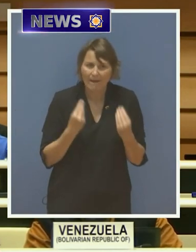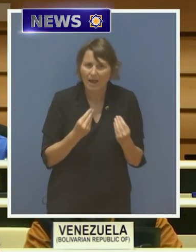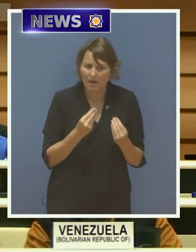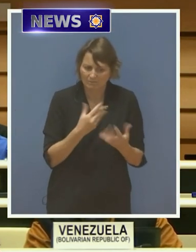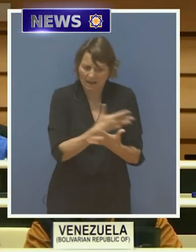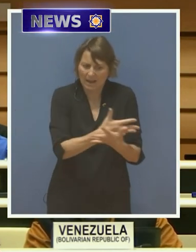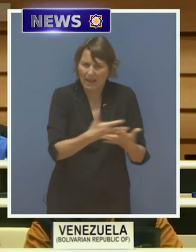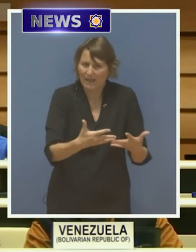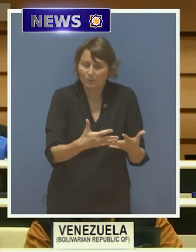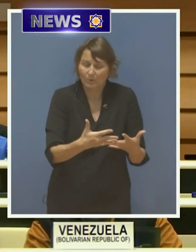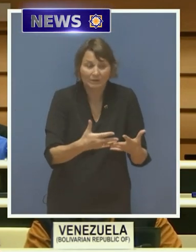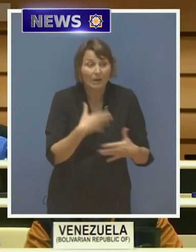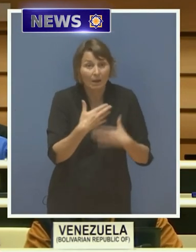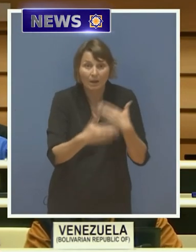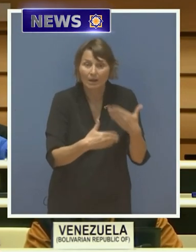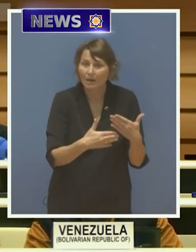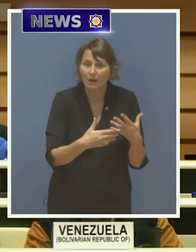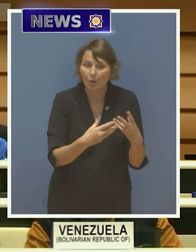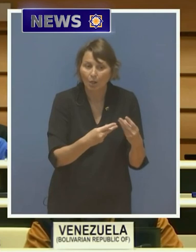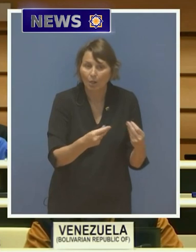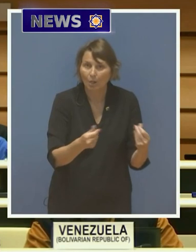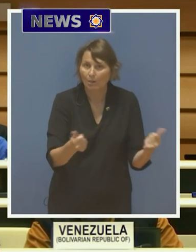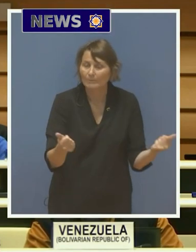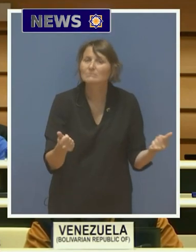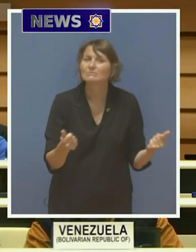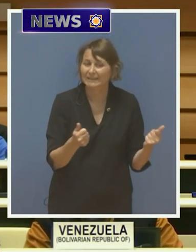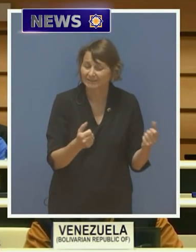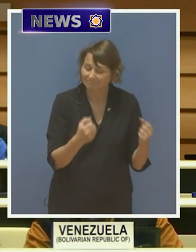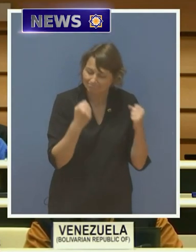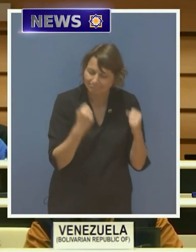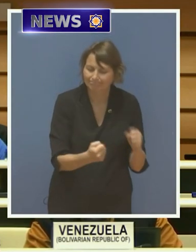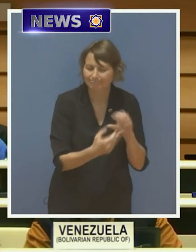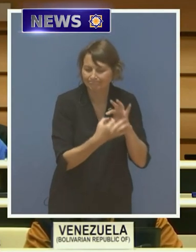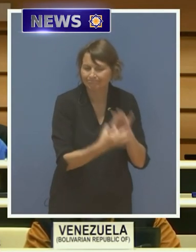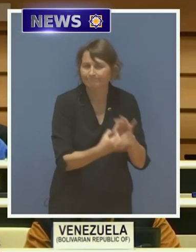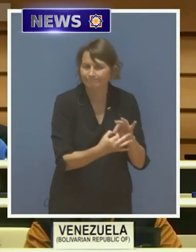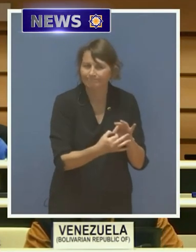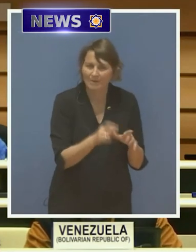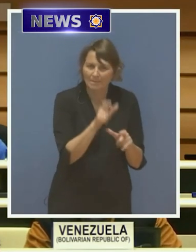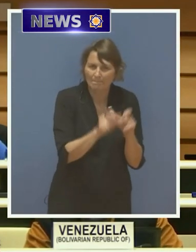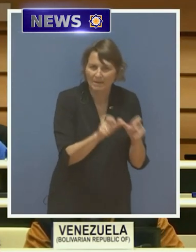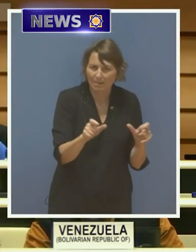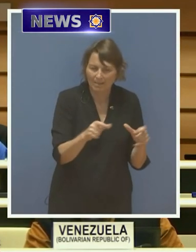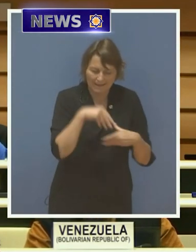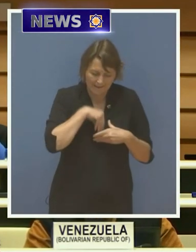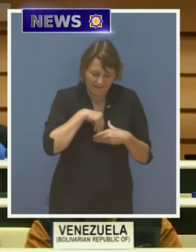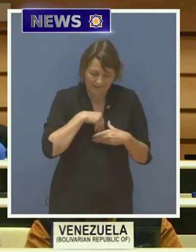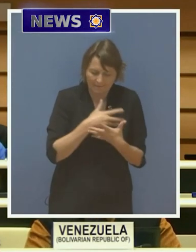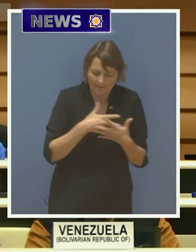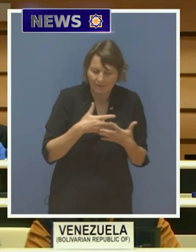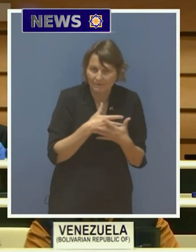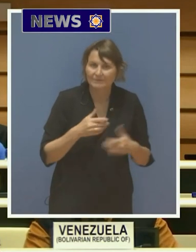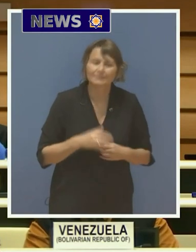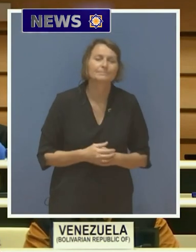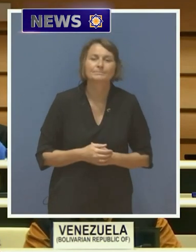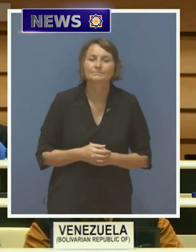The question of our indigenous languages cannot be considered without taking into account the fact that extermination is one of the consequences of